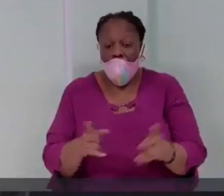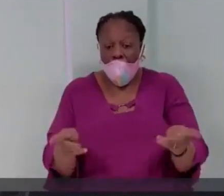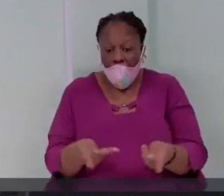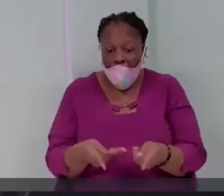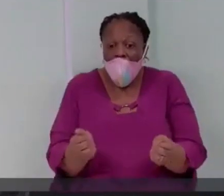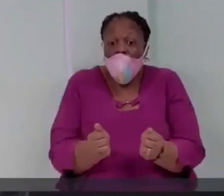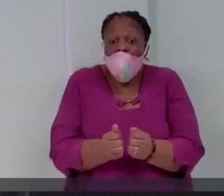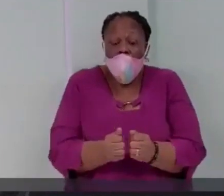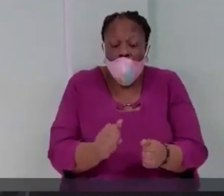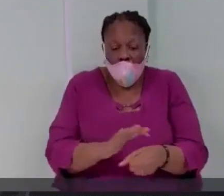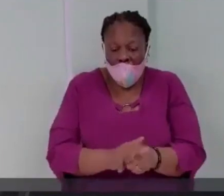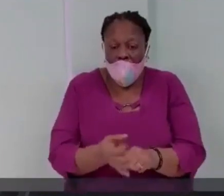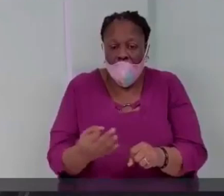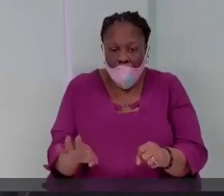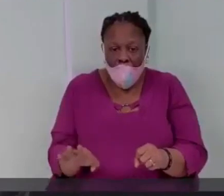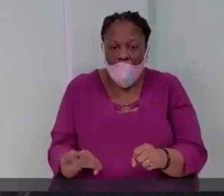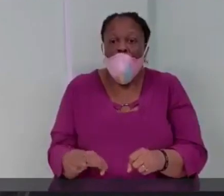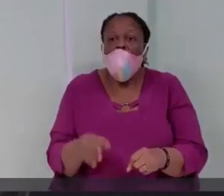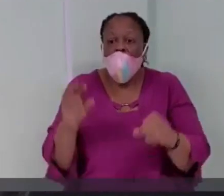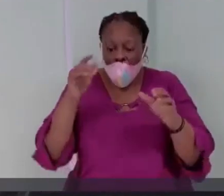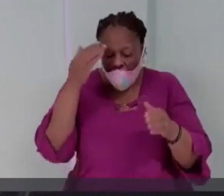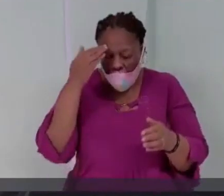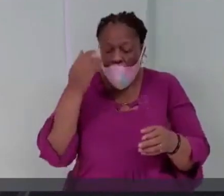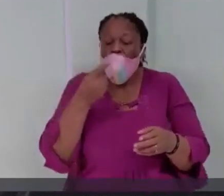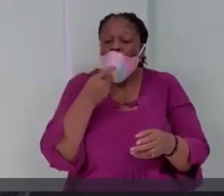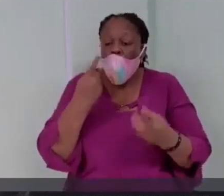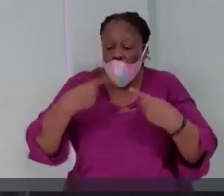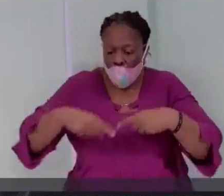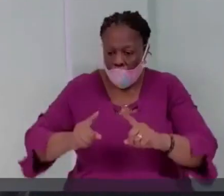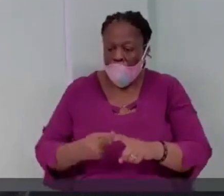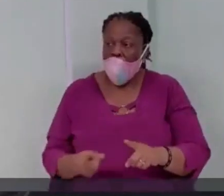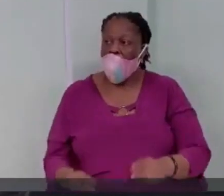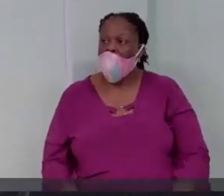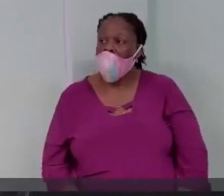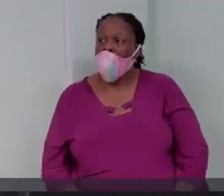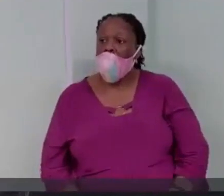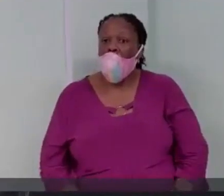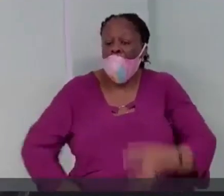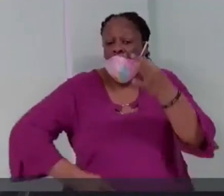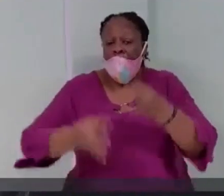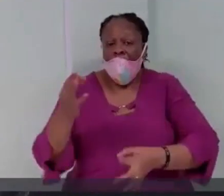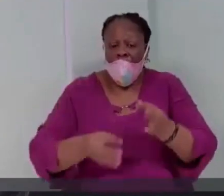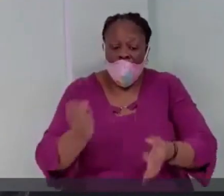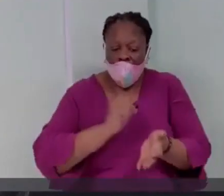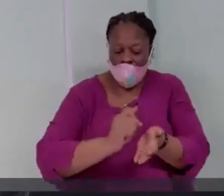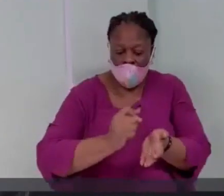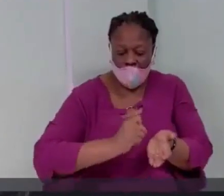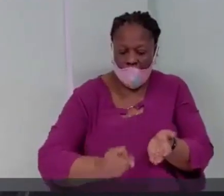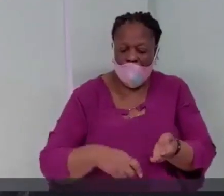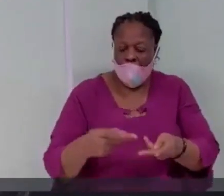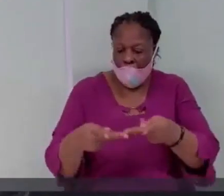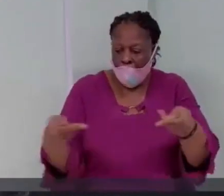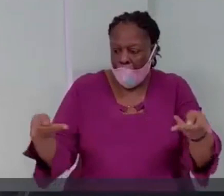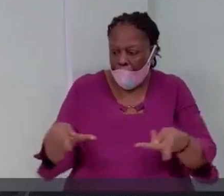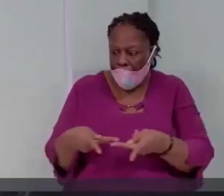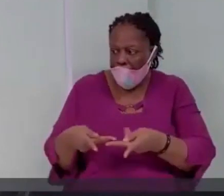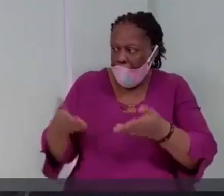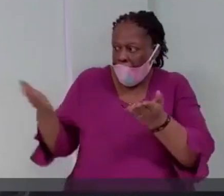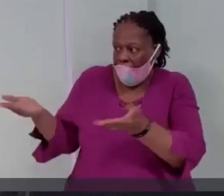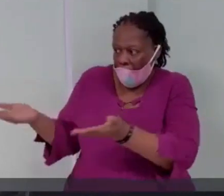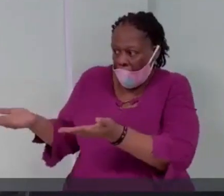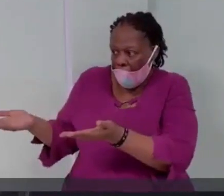must be sought for any change of venue. Changing the venue without